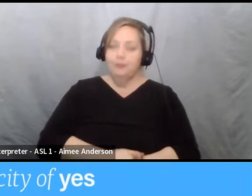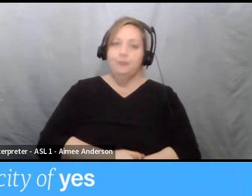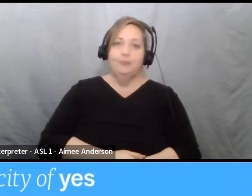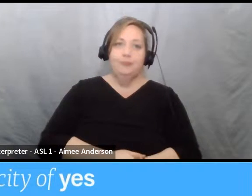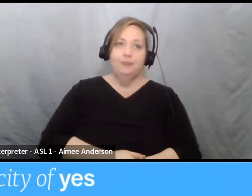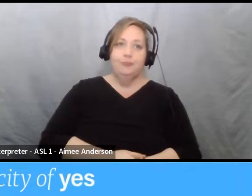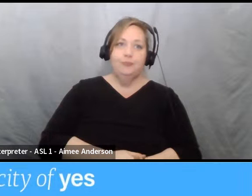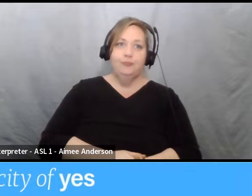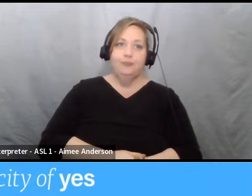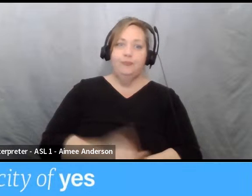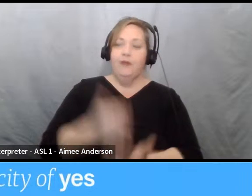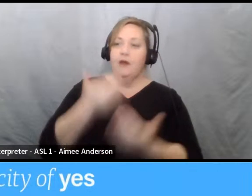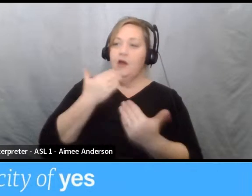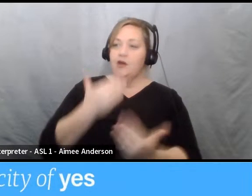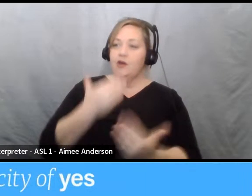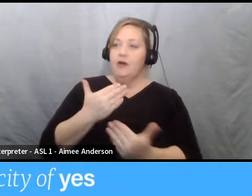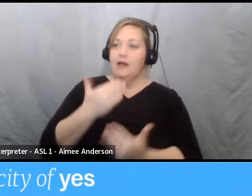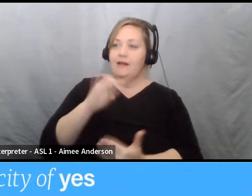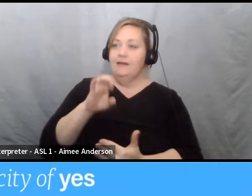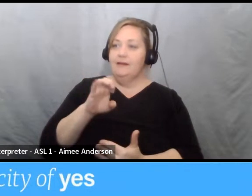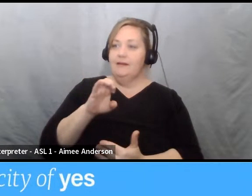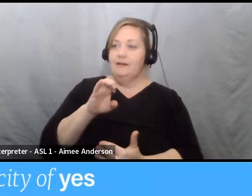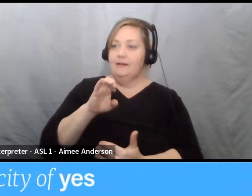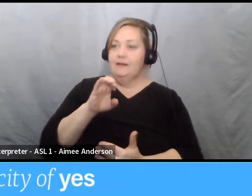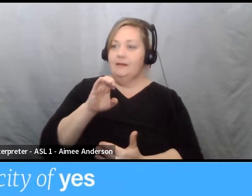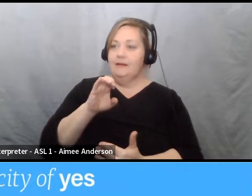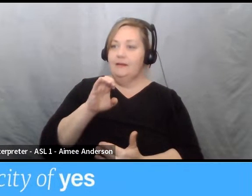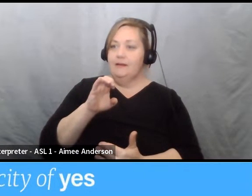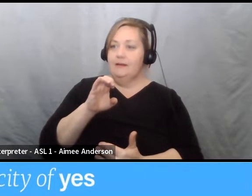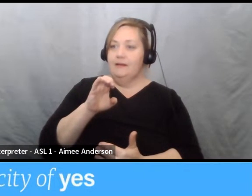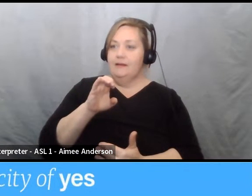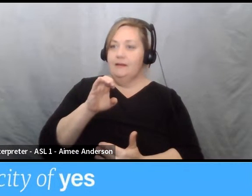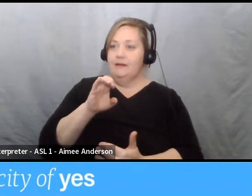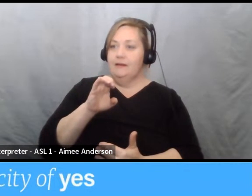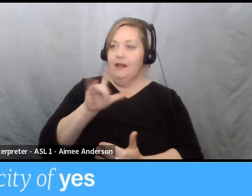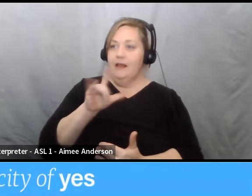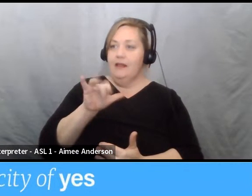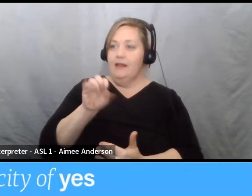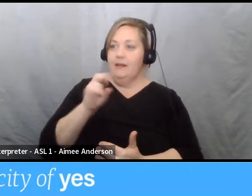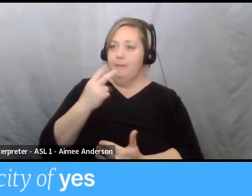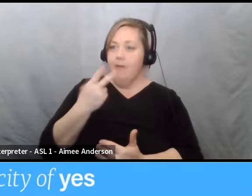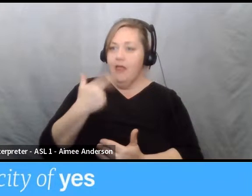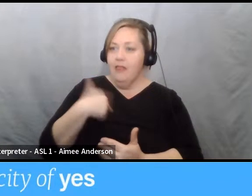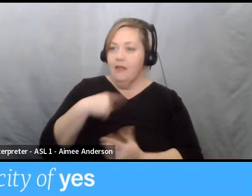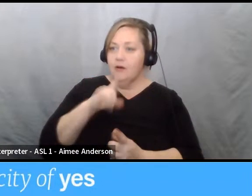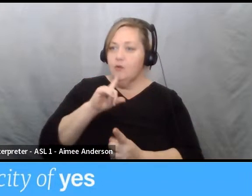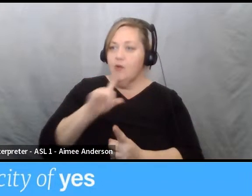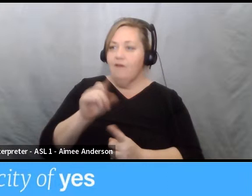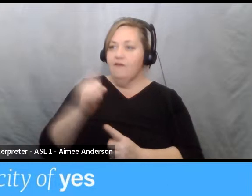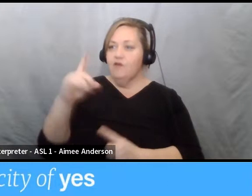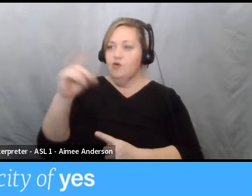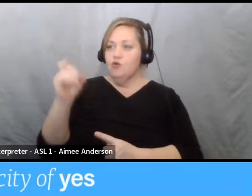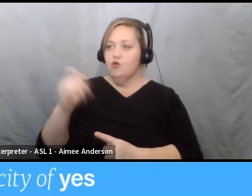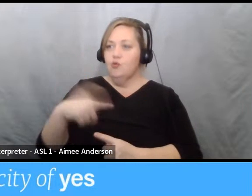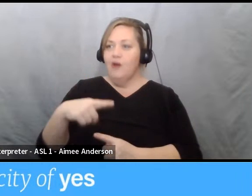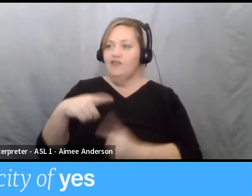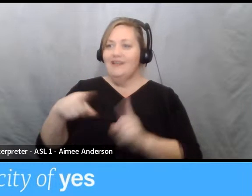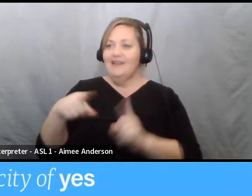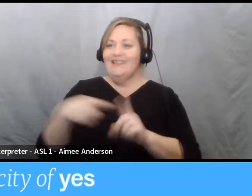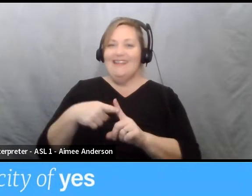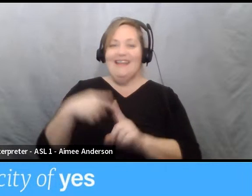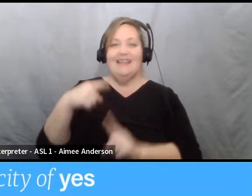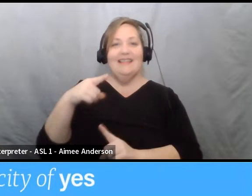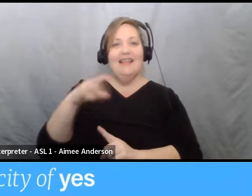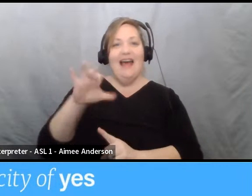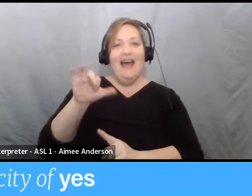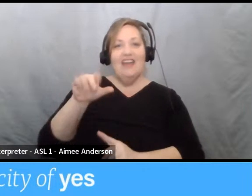Great, thank you. So we do have quite a few questions in the chat about the Bronx Metro